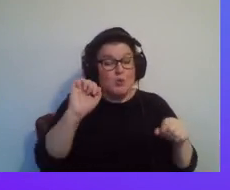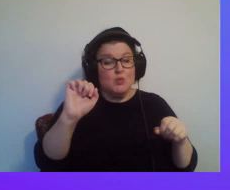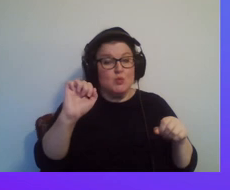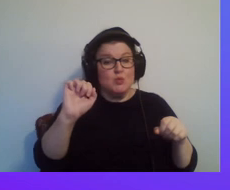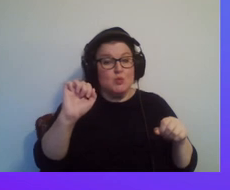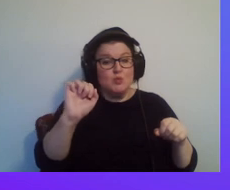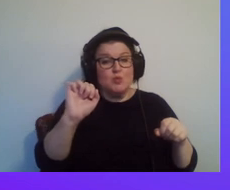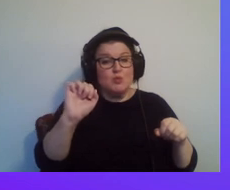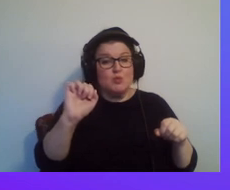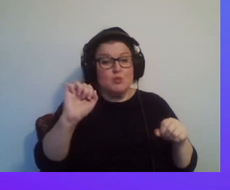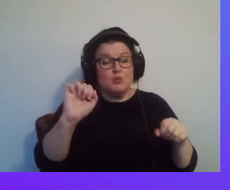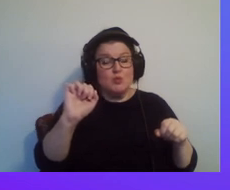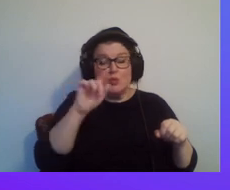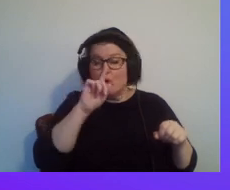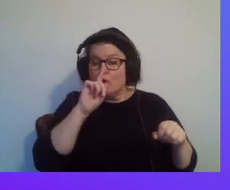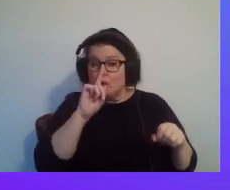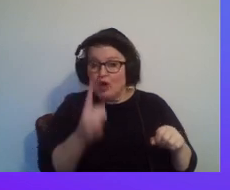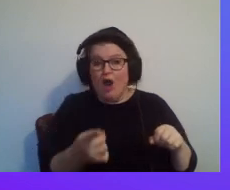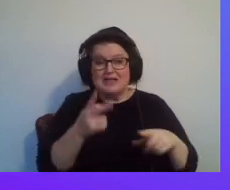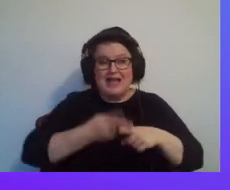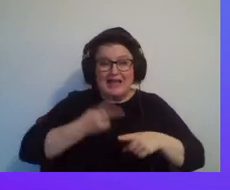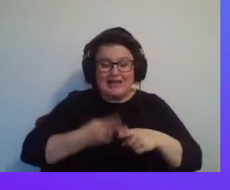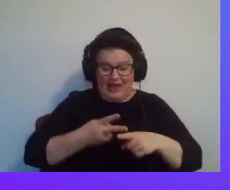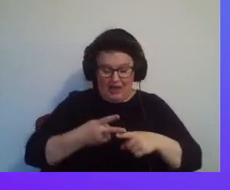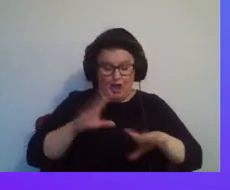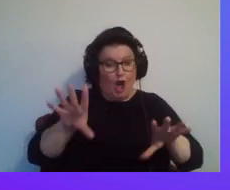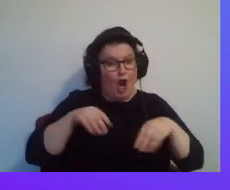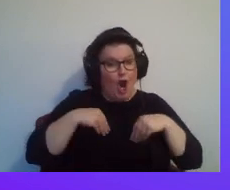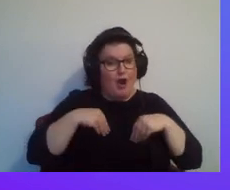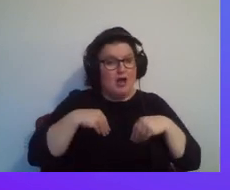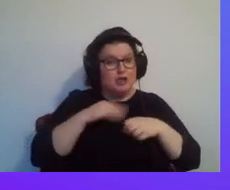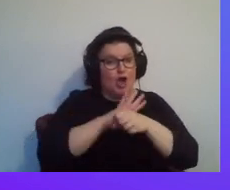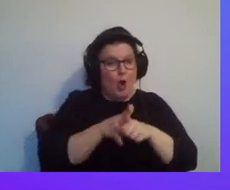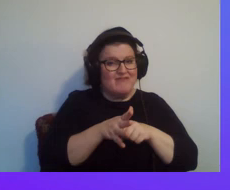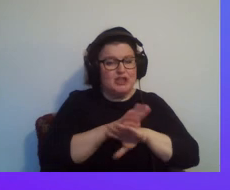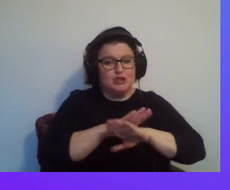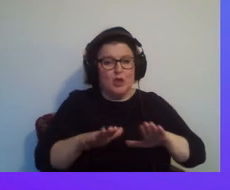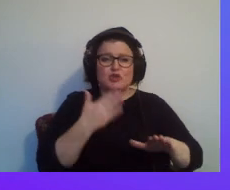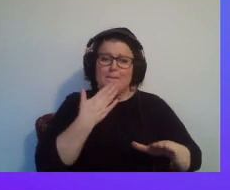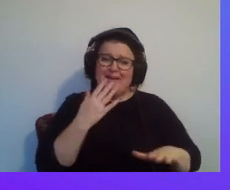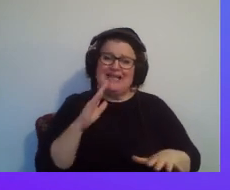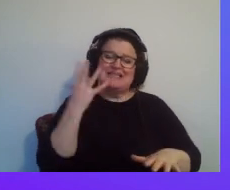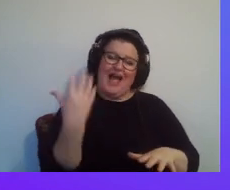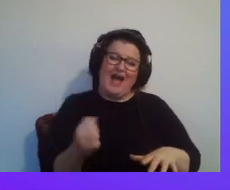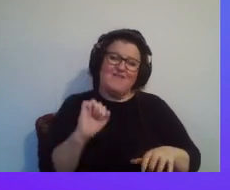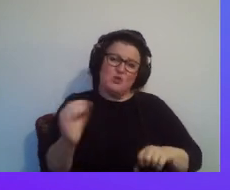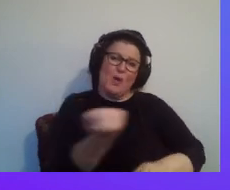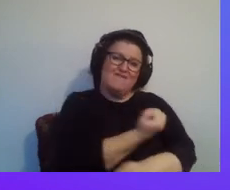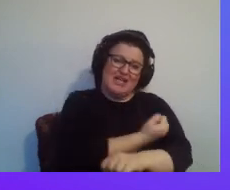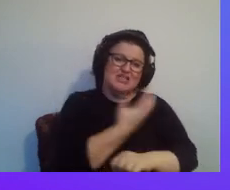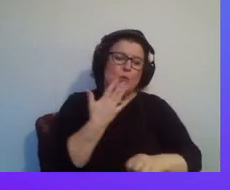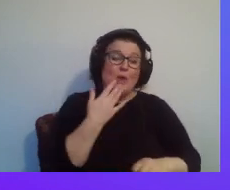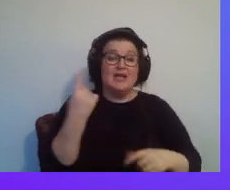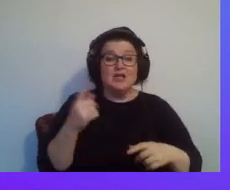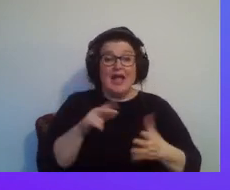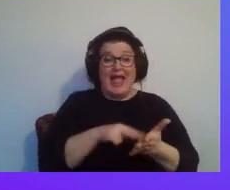cannot then pick it up again and transmit it to someone else. So, yes, please come forwards and have the vaccine when called.